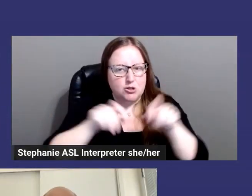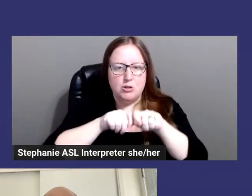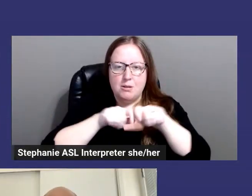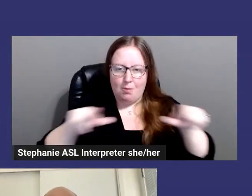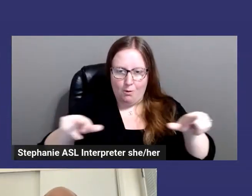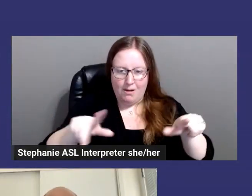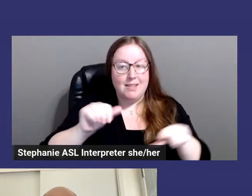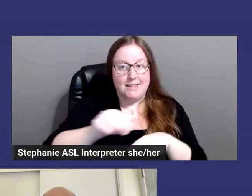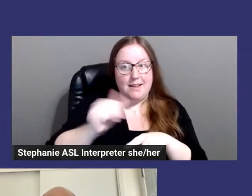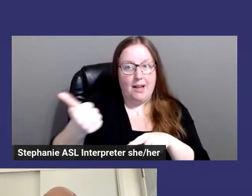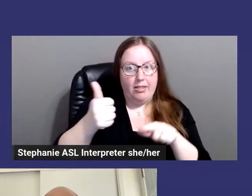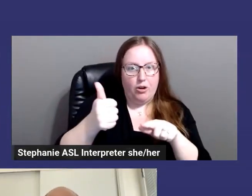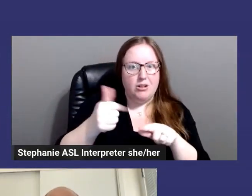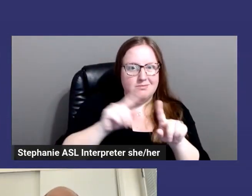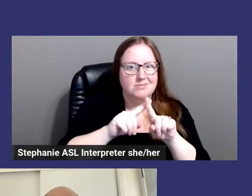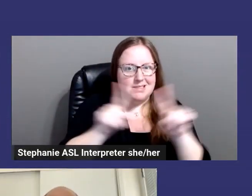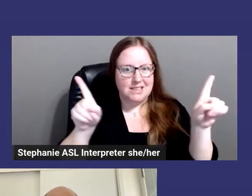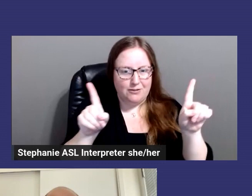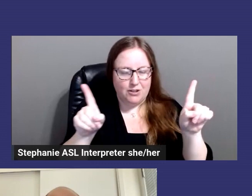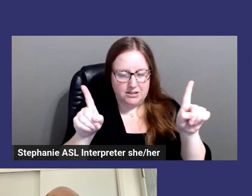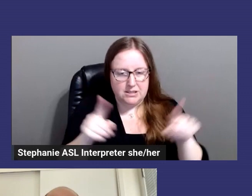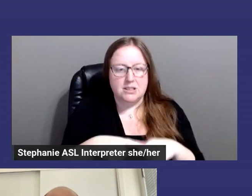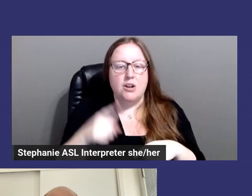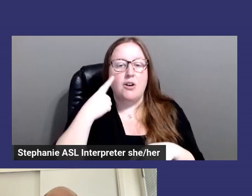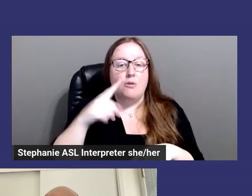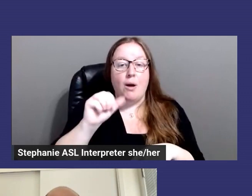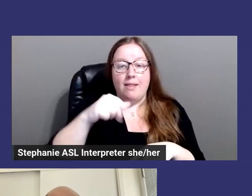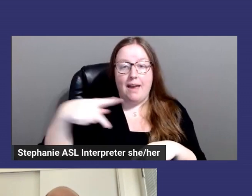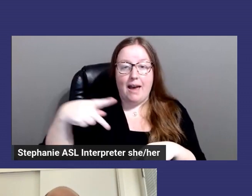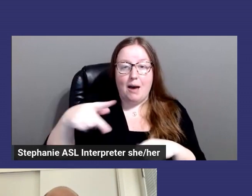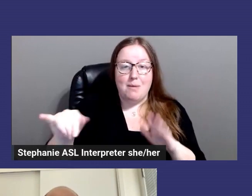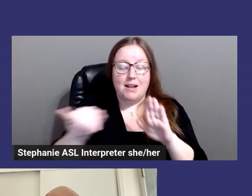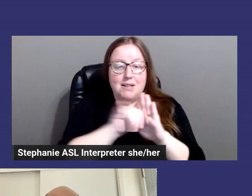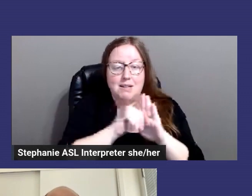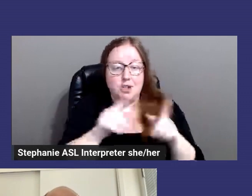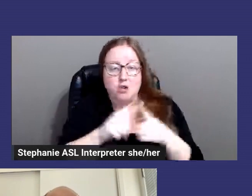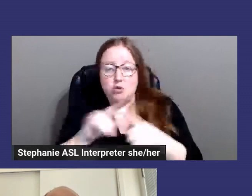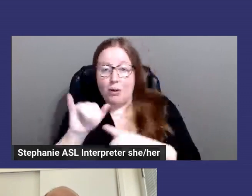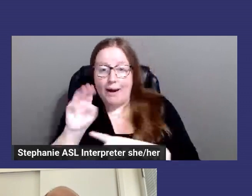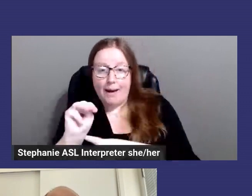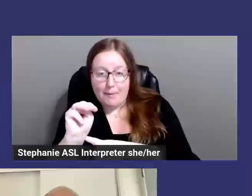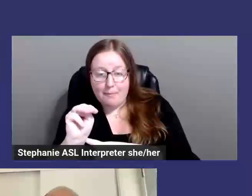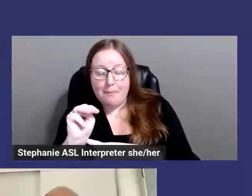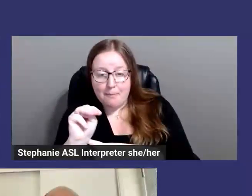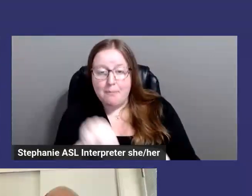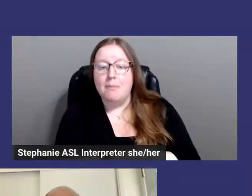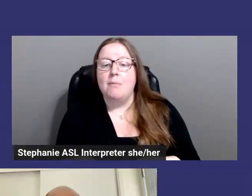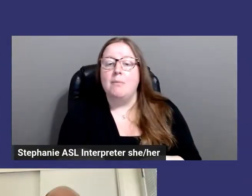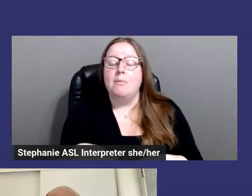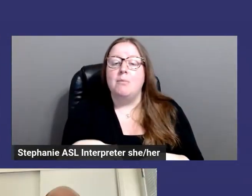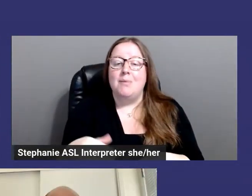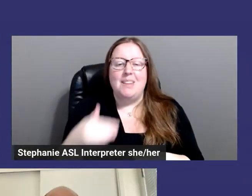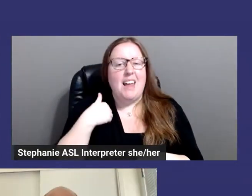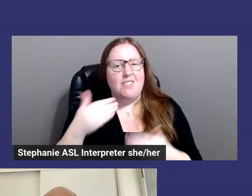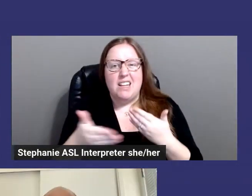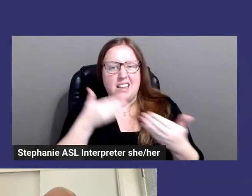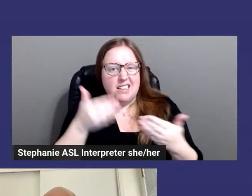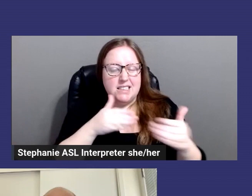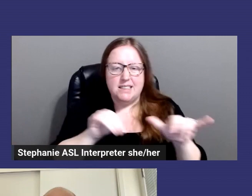another significant difference of moving the application identity away into IAM and having a super easily scalable